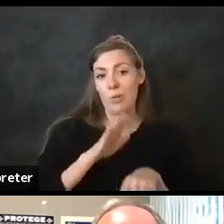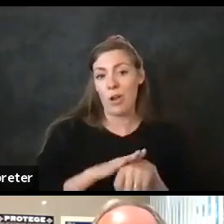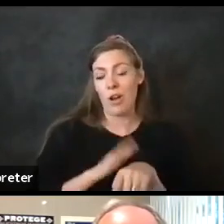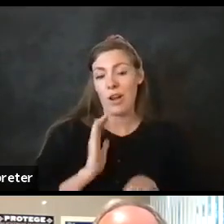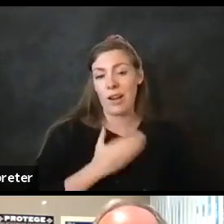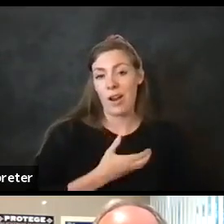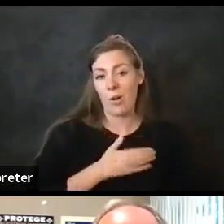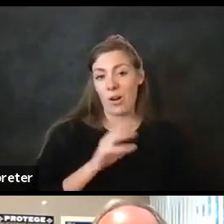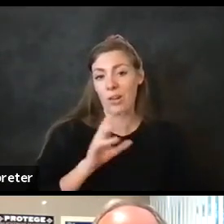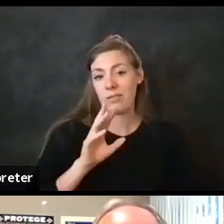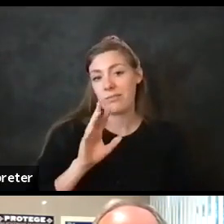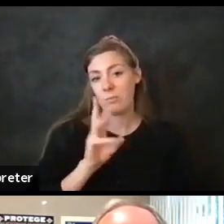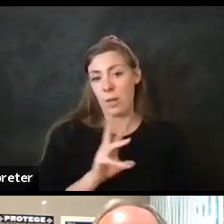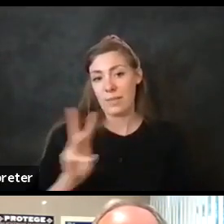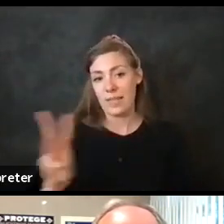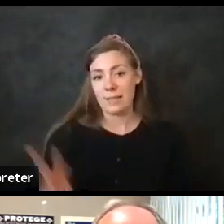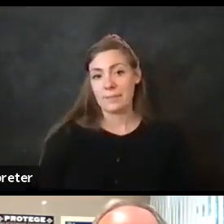dashboard.